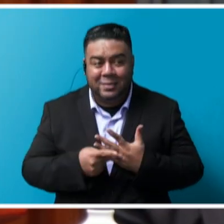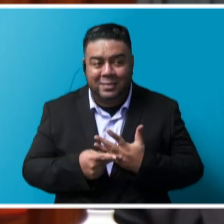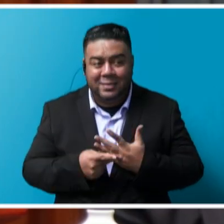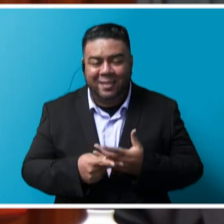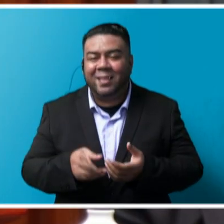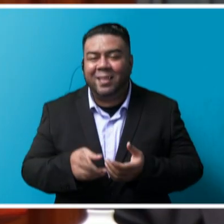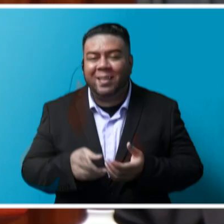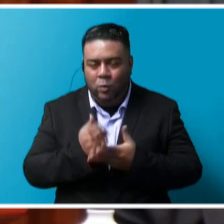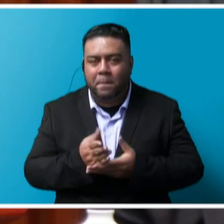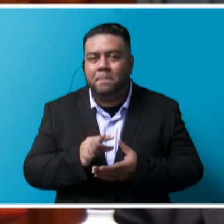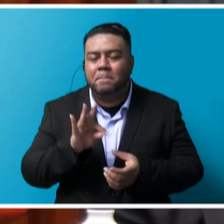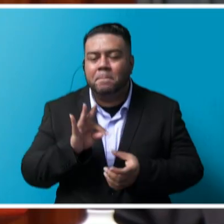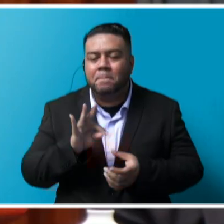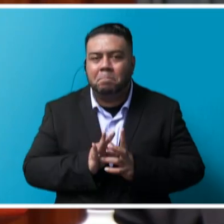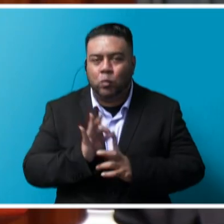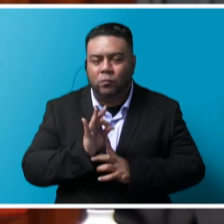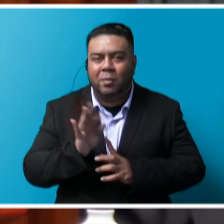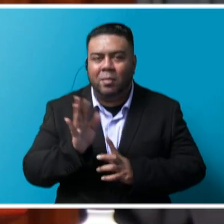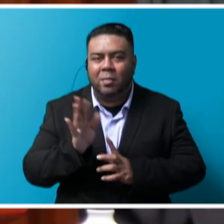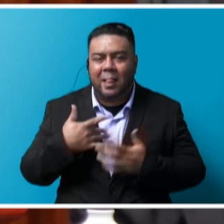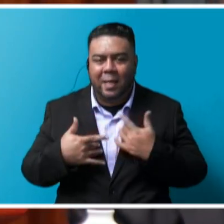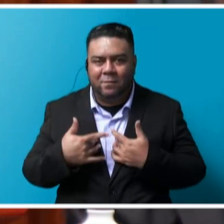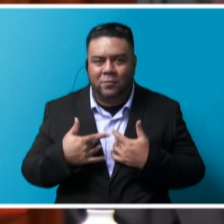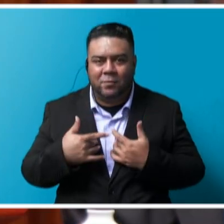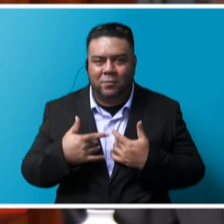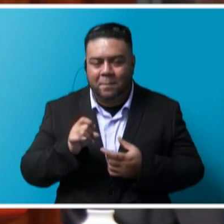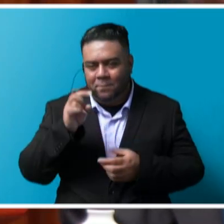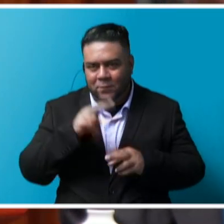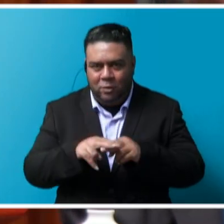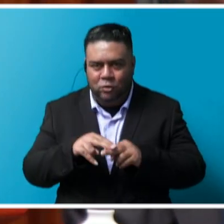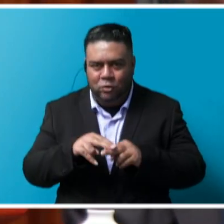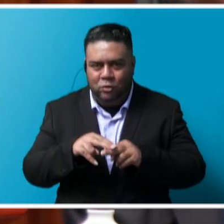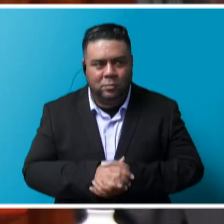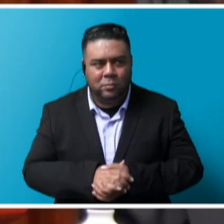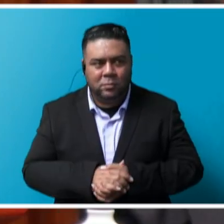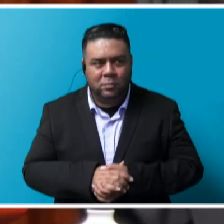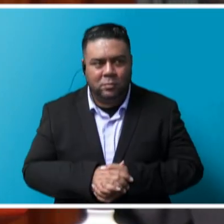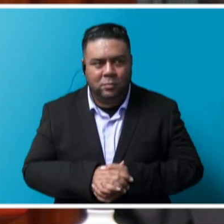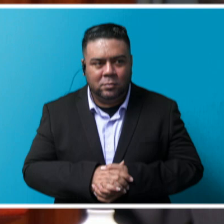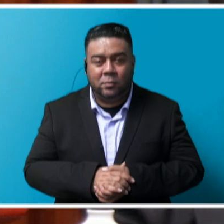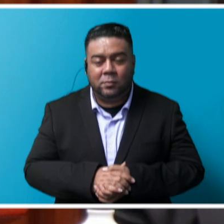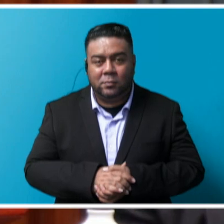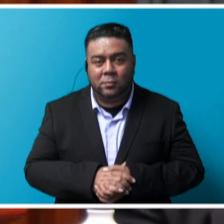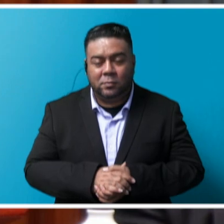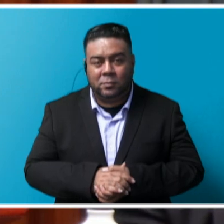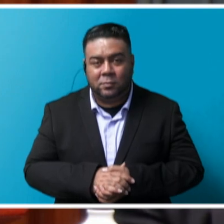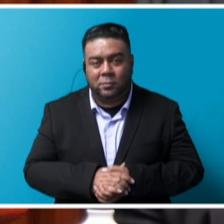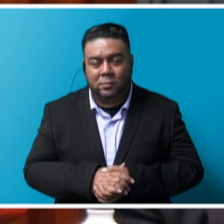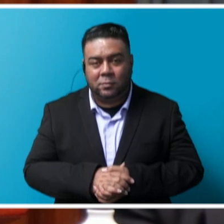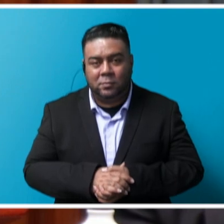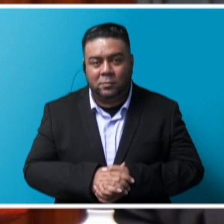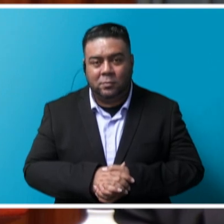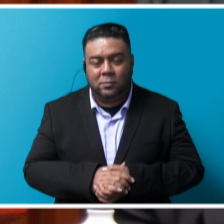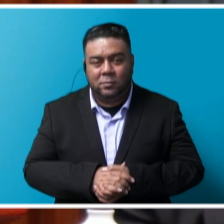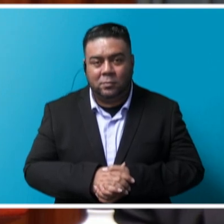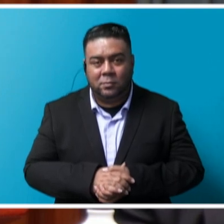improve the lives of ordinary Fijians. Mr. Speaker, Sir, while a significant proportion of the ministerial allocation is classified